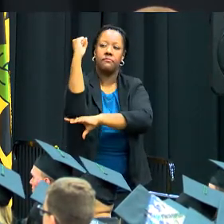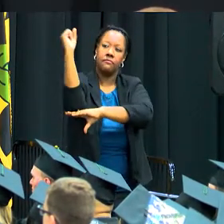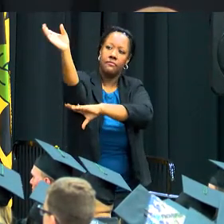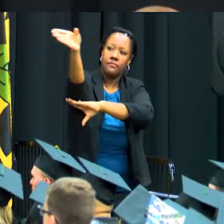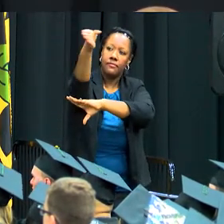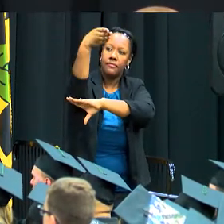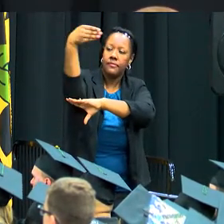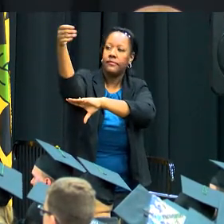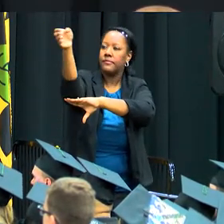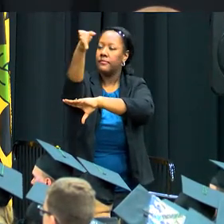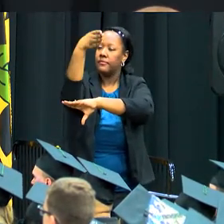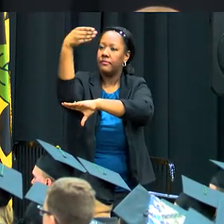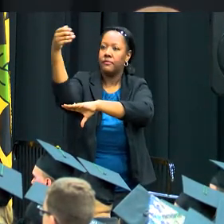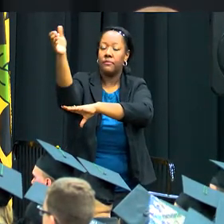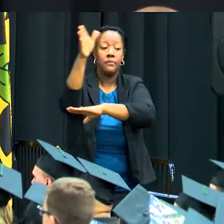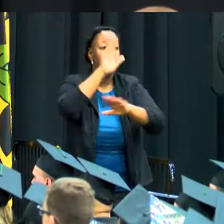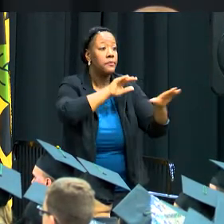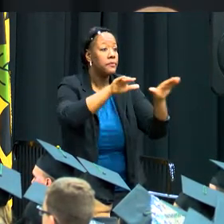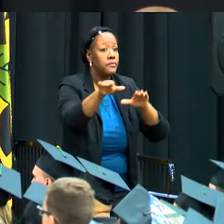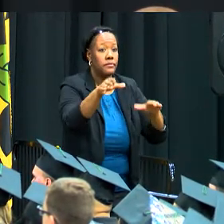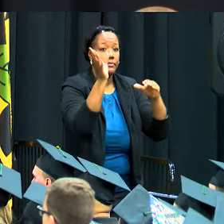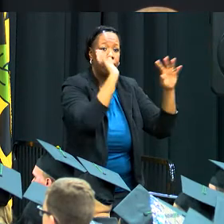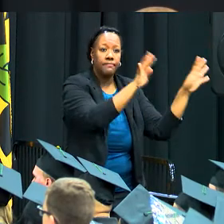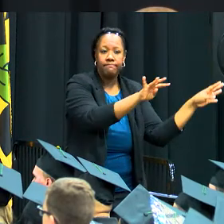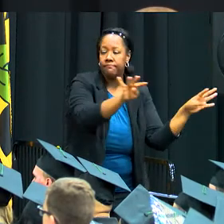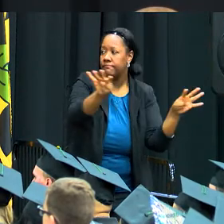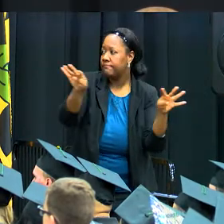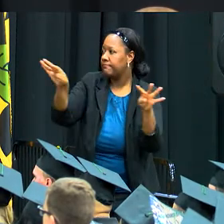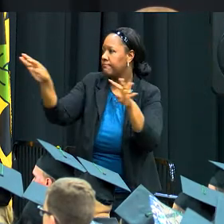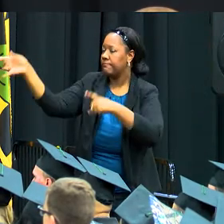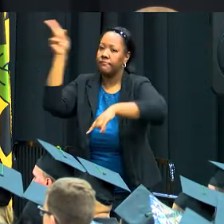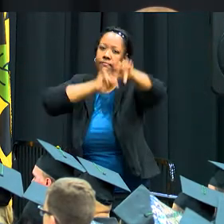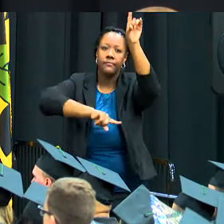still there. Oh, say,